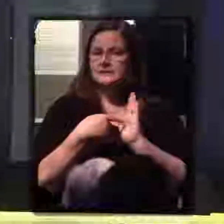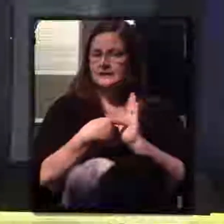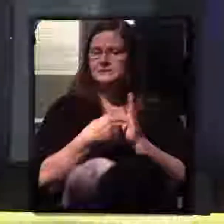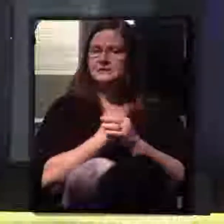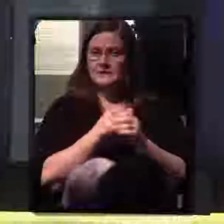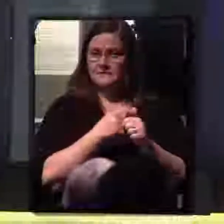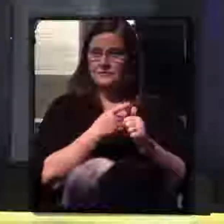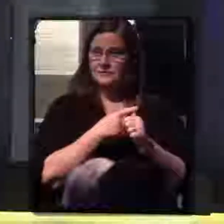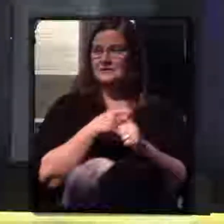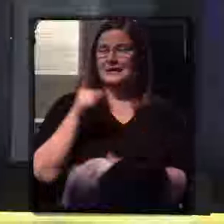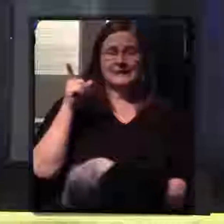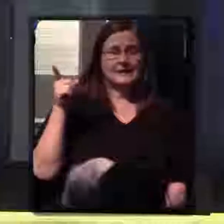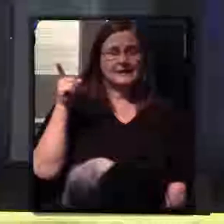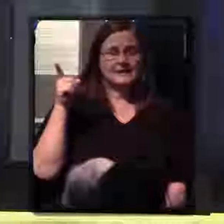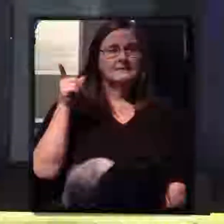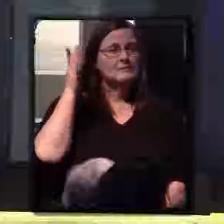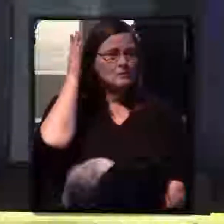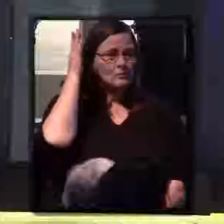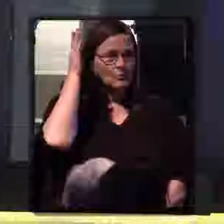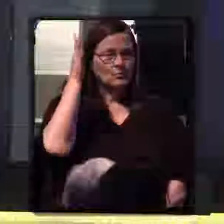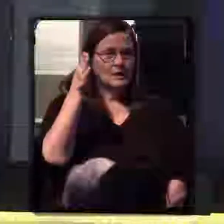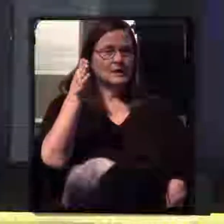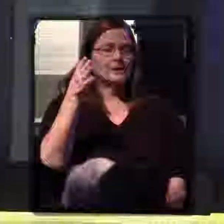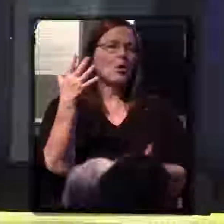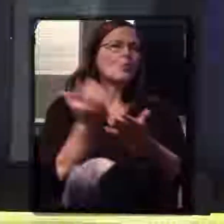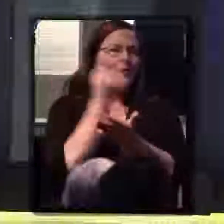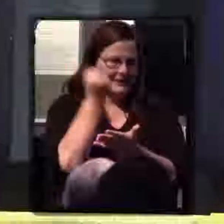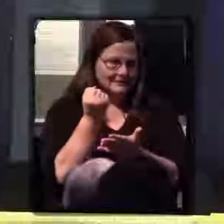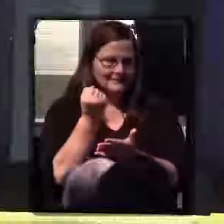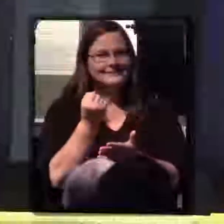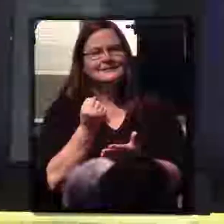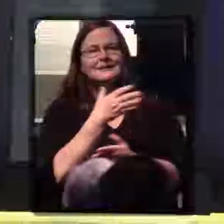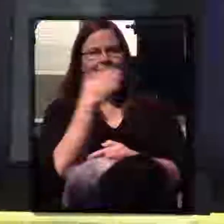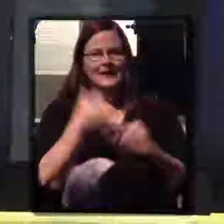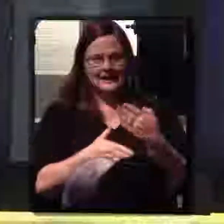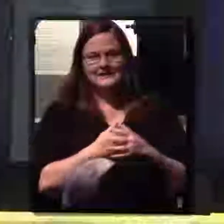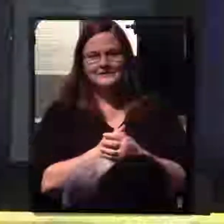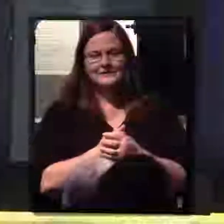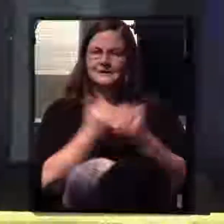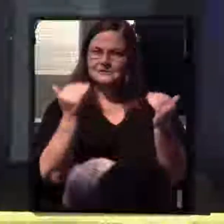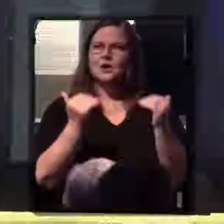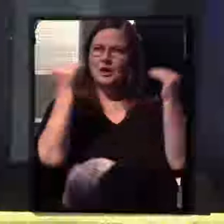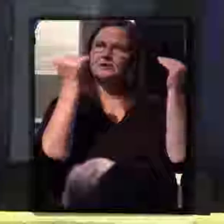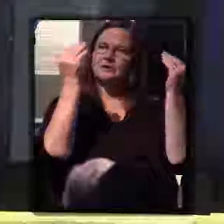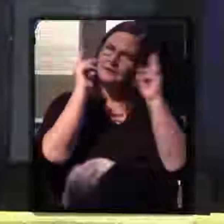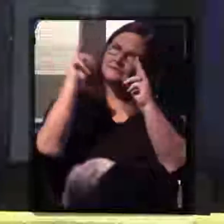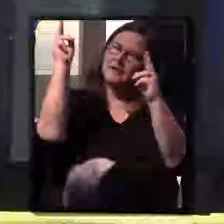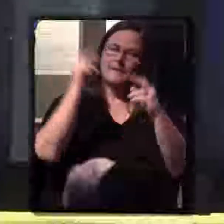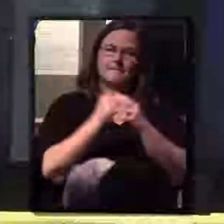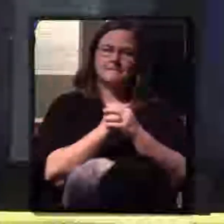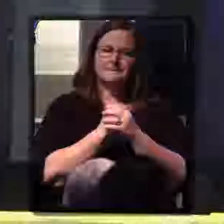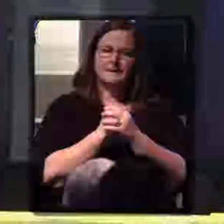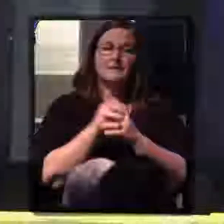servant. And it's this introduction that tells us, first of all, that he is going to when, in the end,